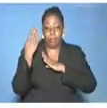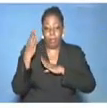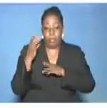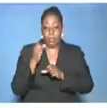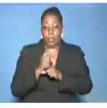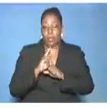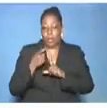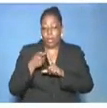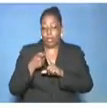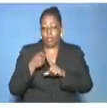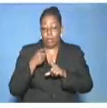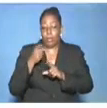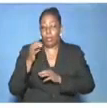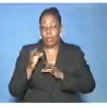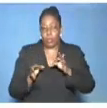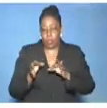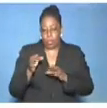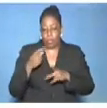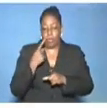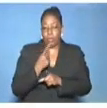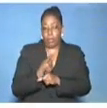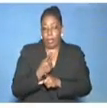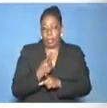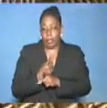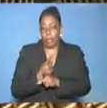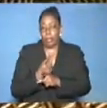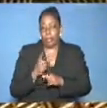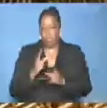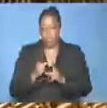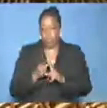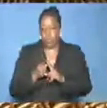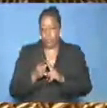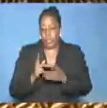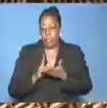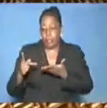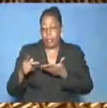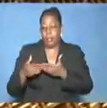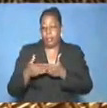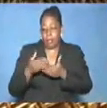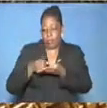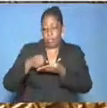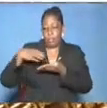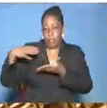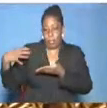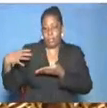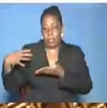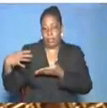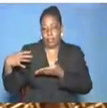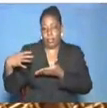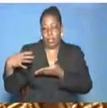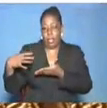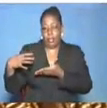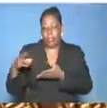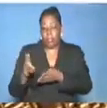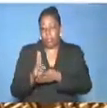court order to secure a right of an indemnity and the right to be reimbursed for expenses reasonably incurred by